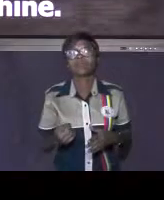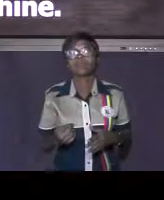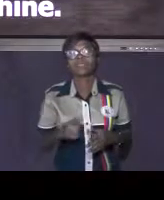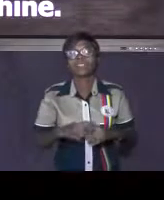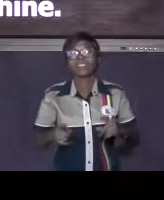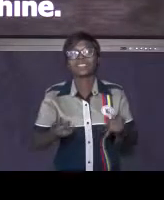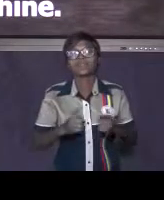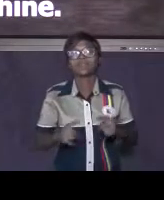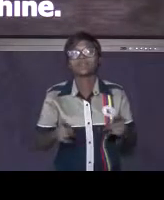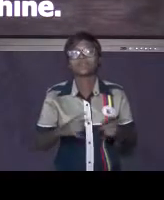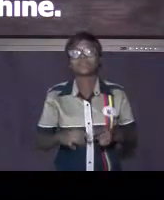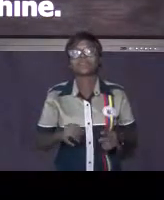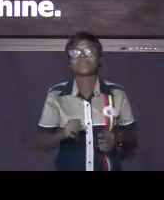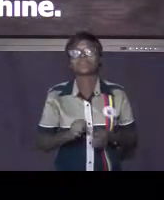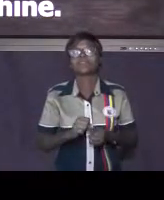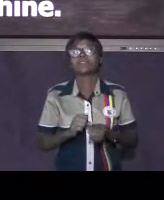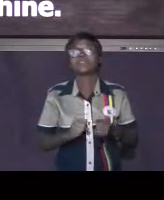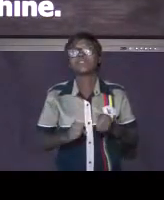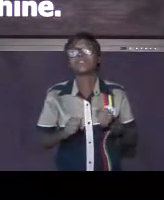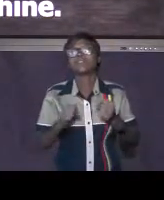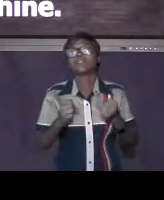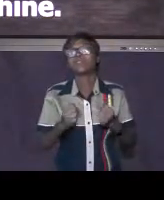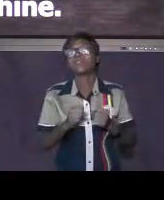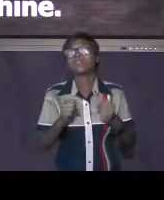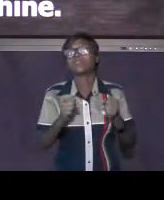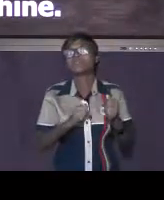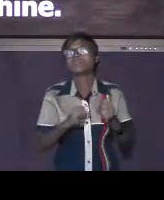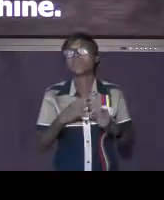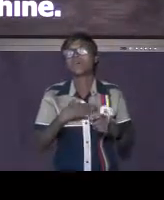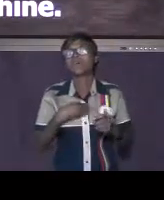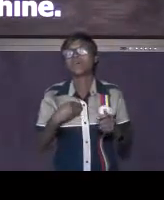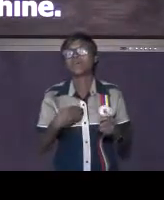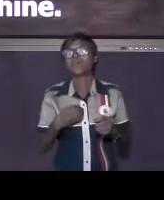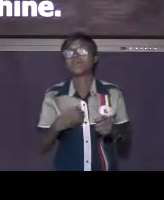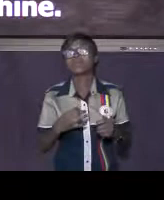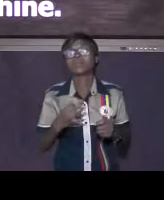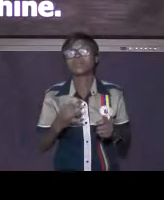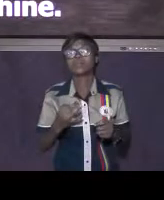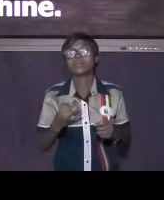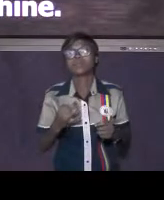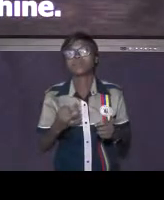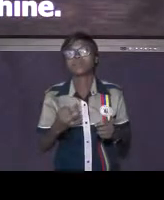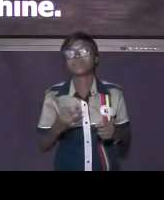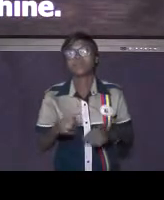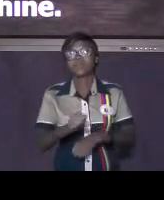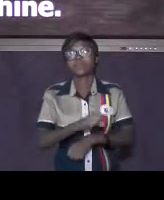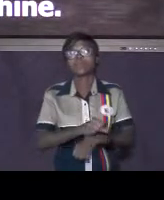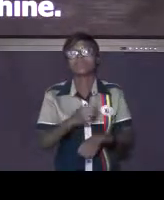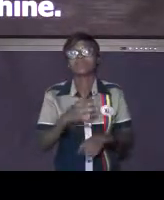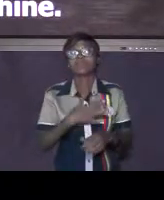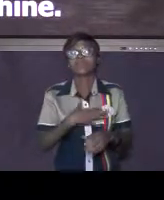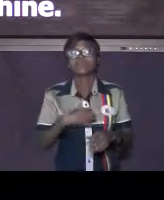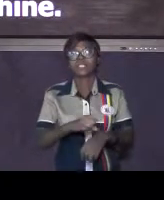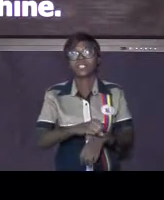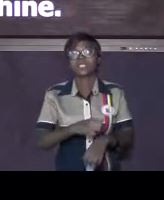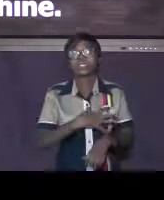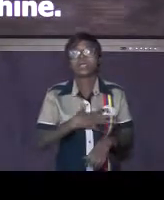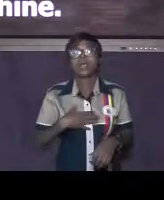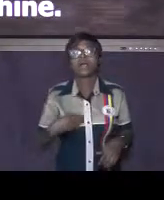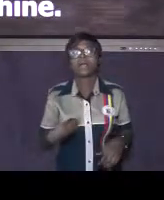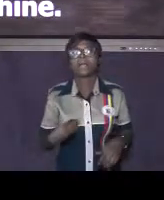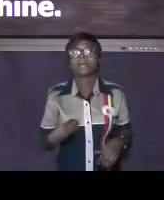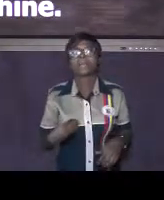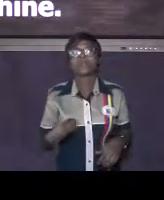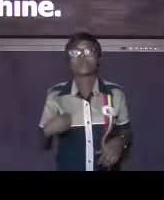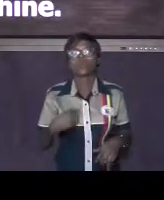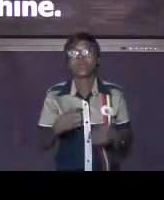seasons, the rainfall and sunshine. Talking about climate, it's talking about the season.